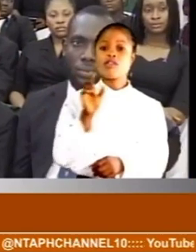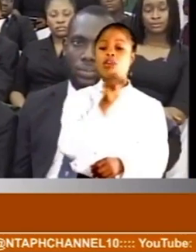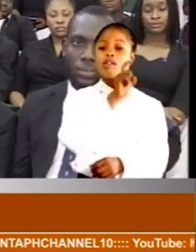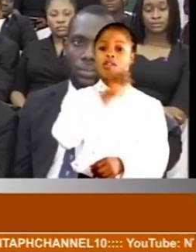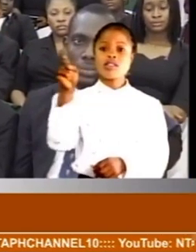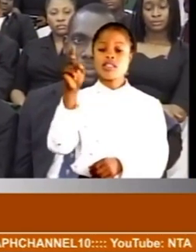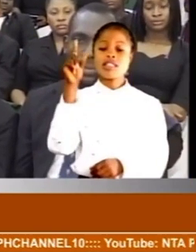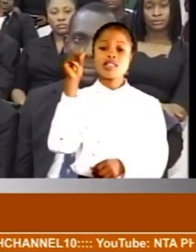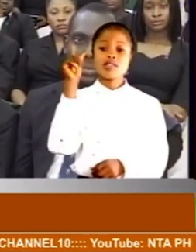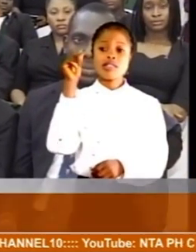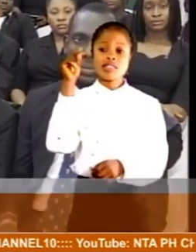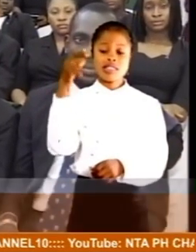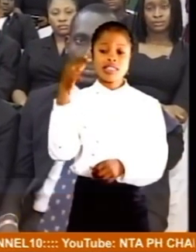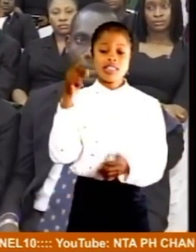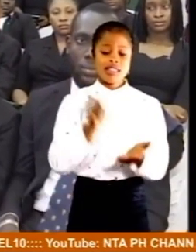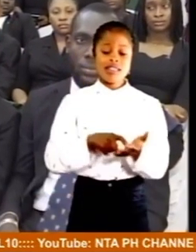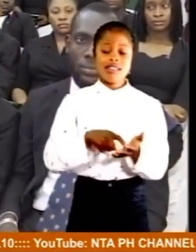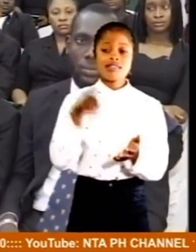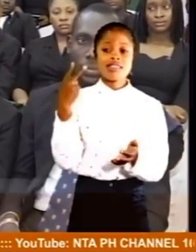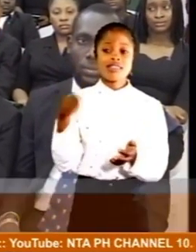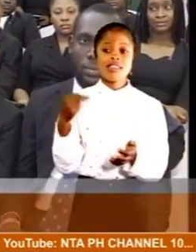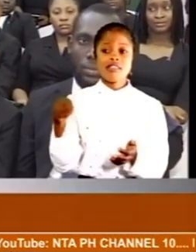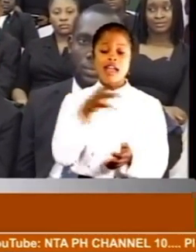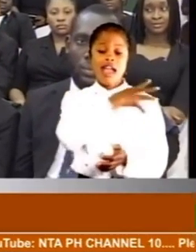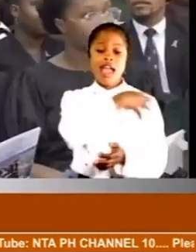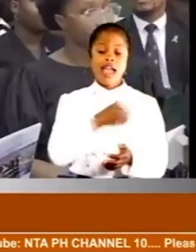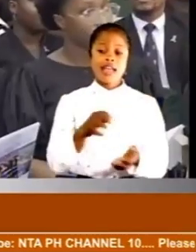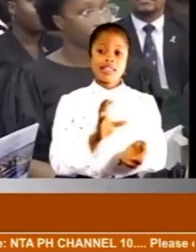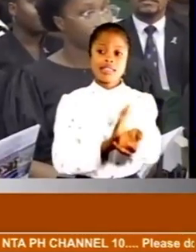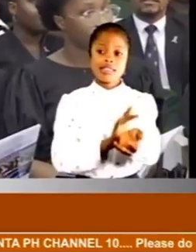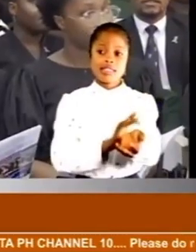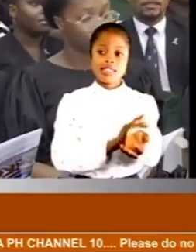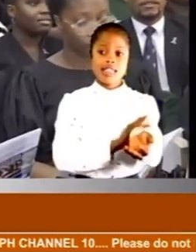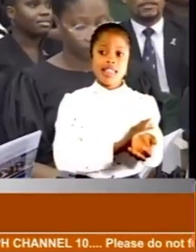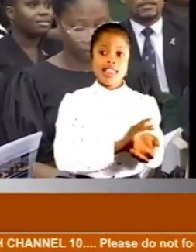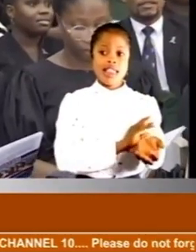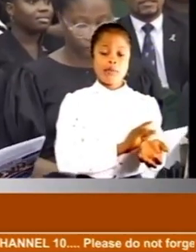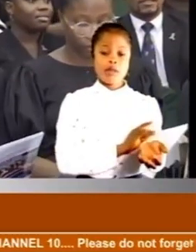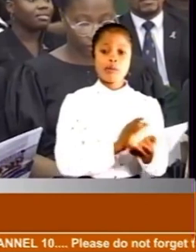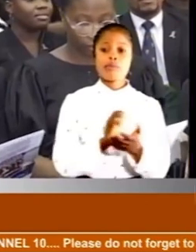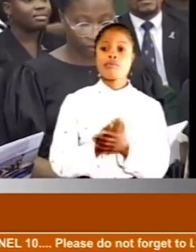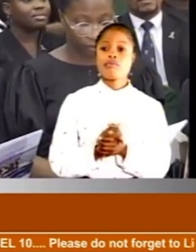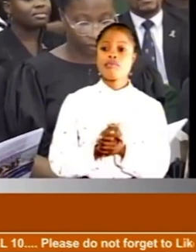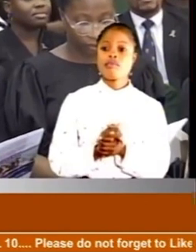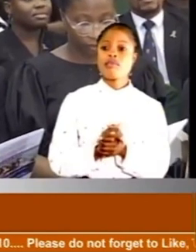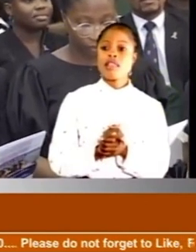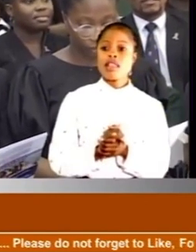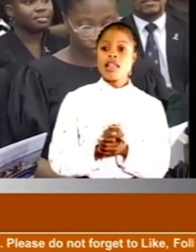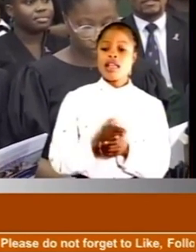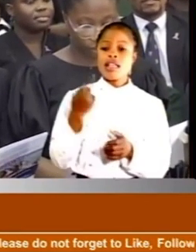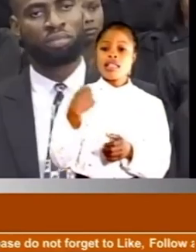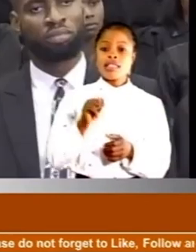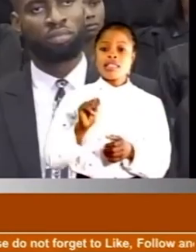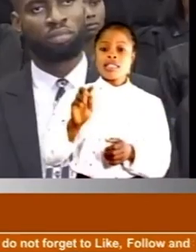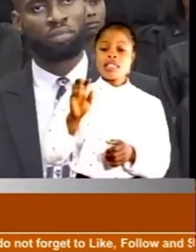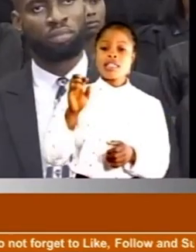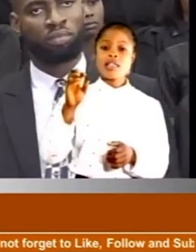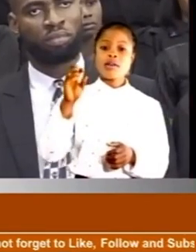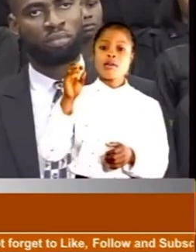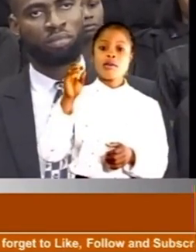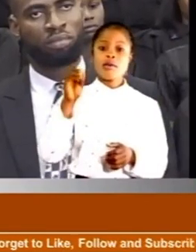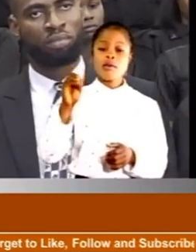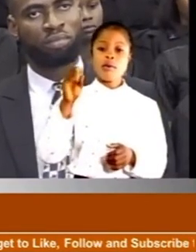The Obi Lulu-Briggs Foundation Law Students Scholarship Award is in agreement with the foundation's belief in the power